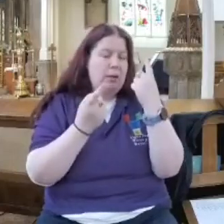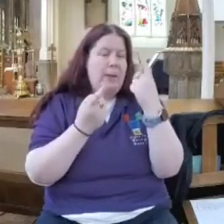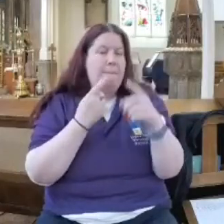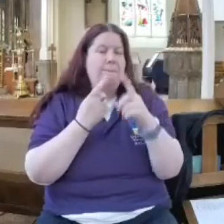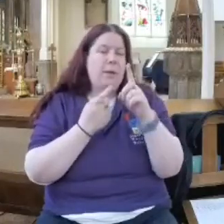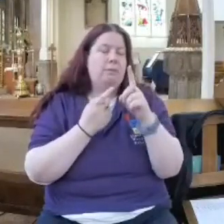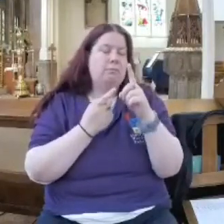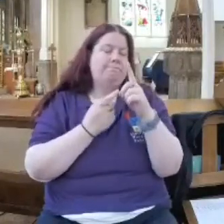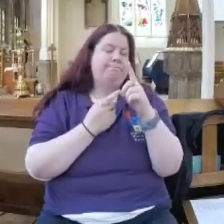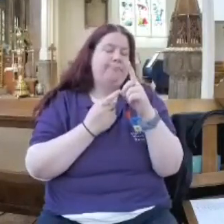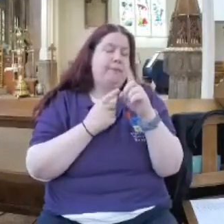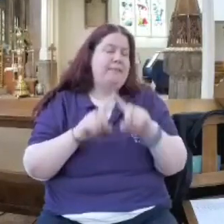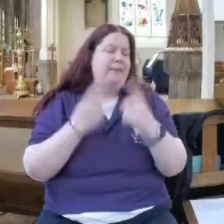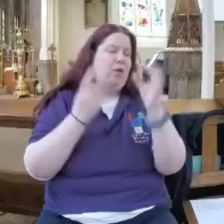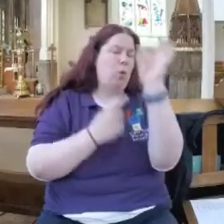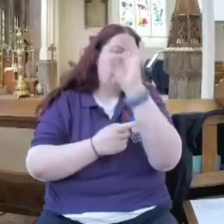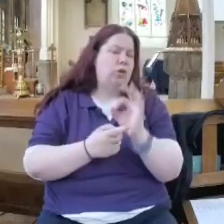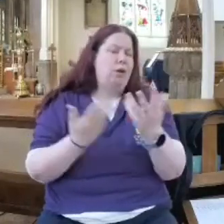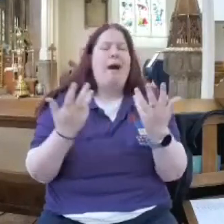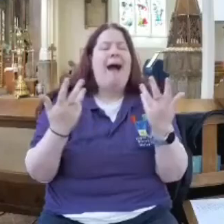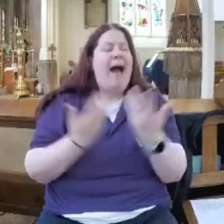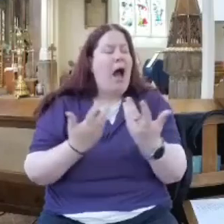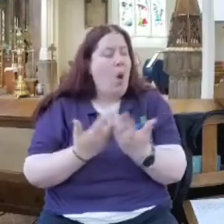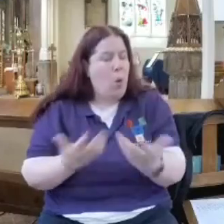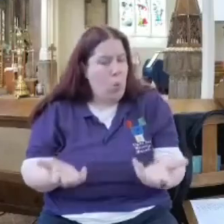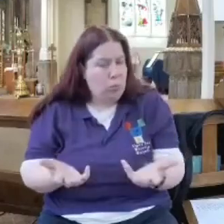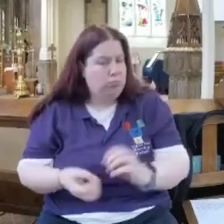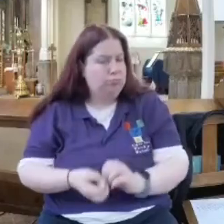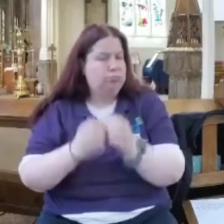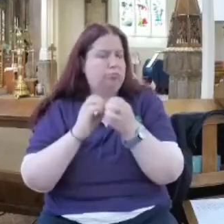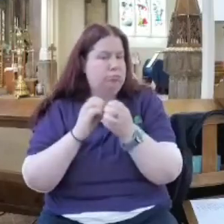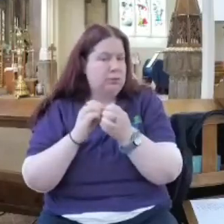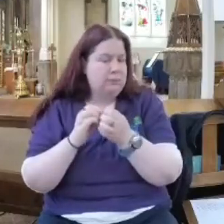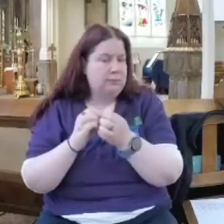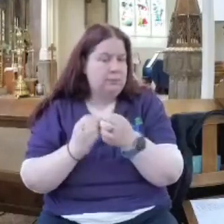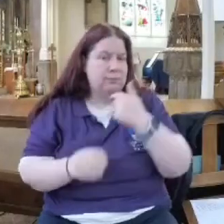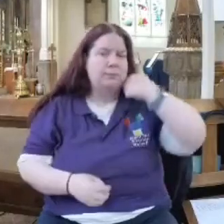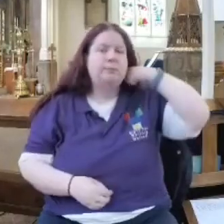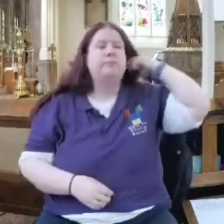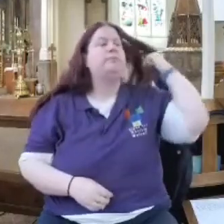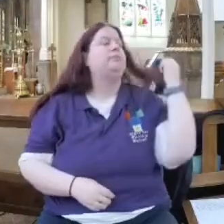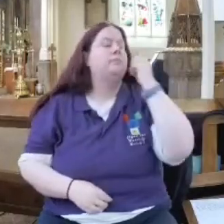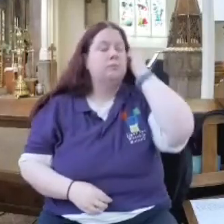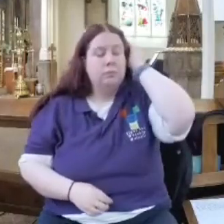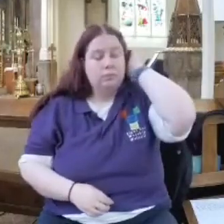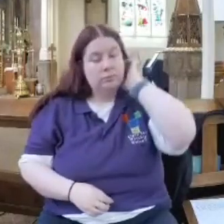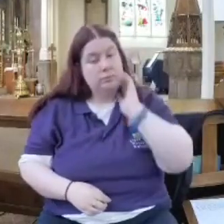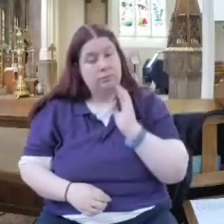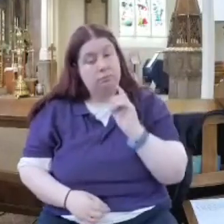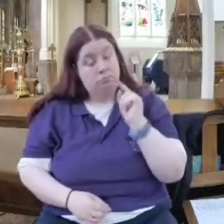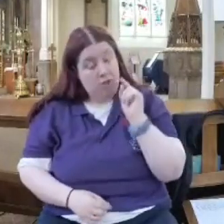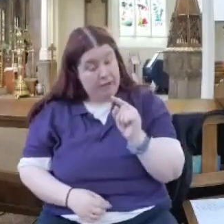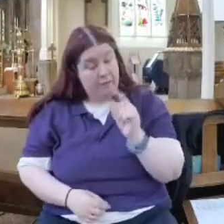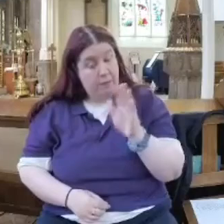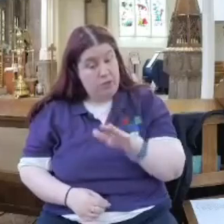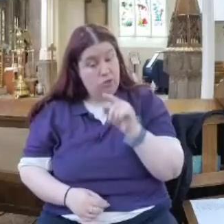different question, namely how the universe came to be as it is. According to this group